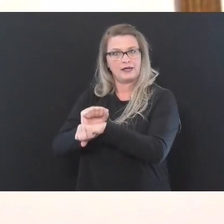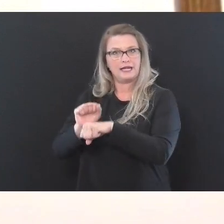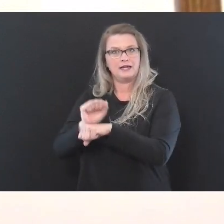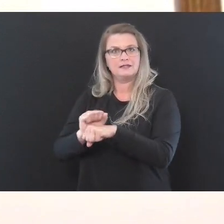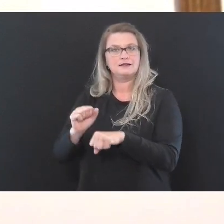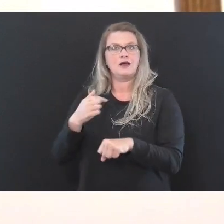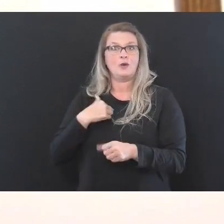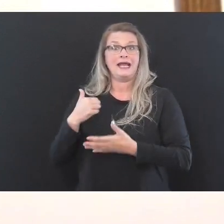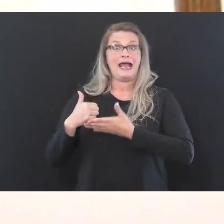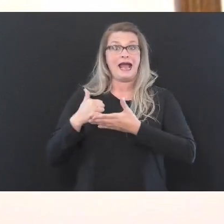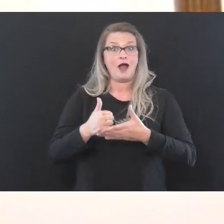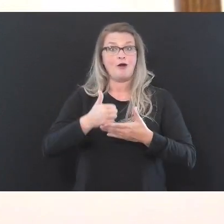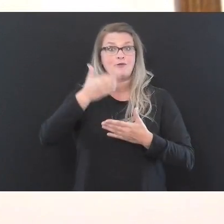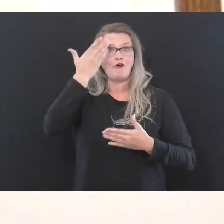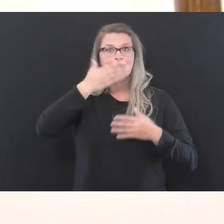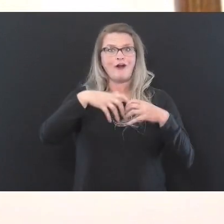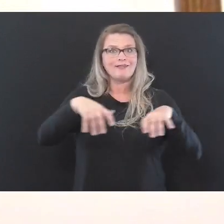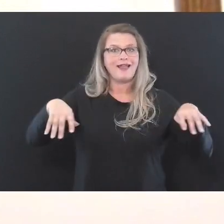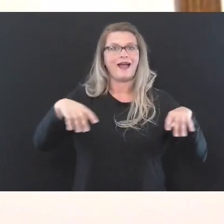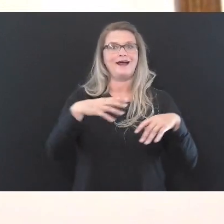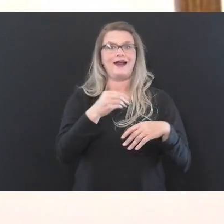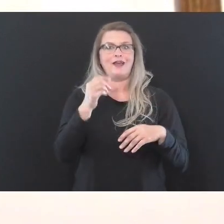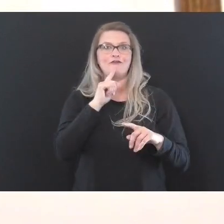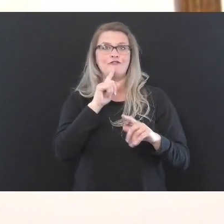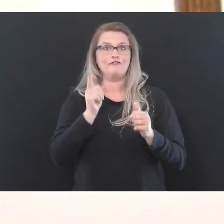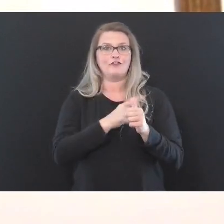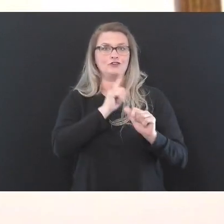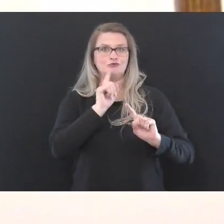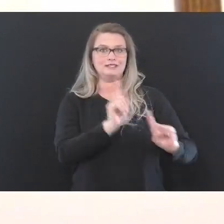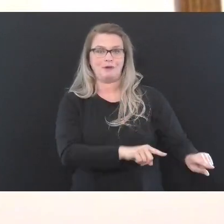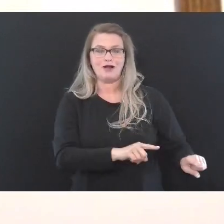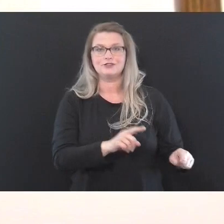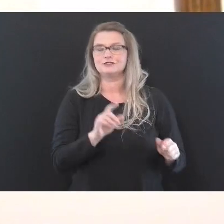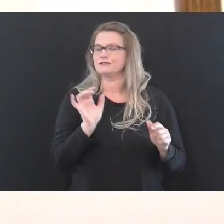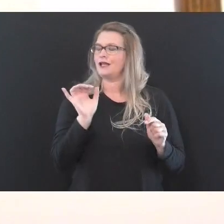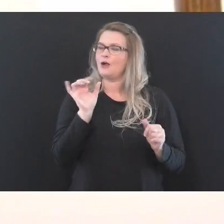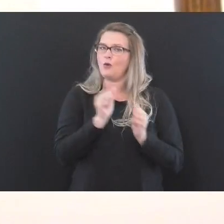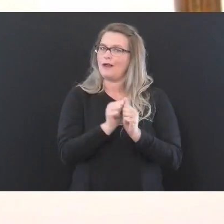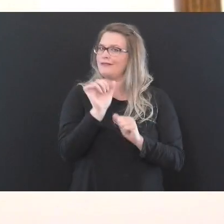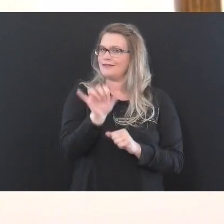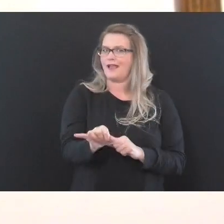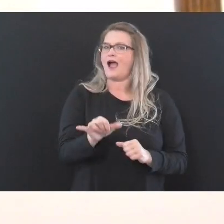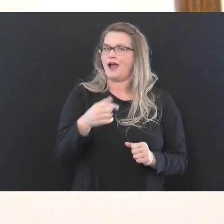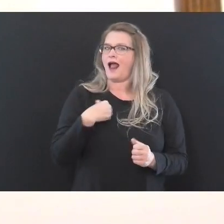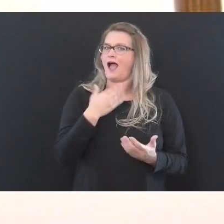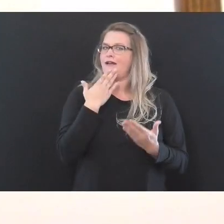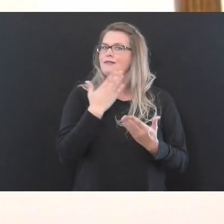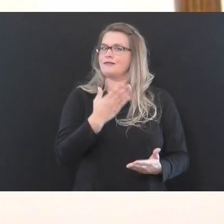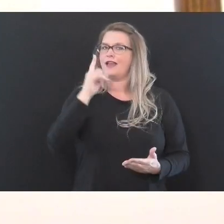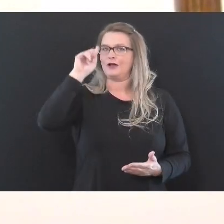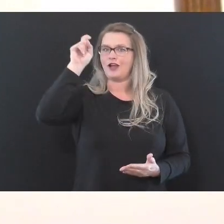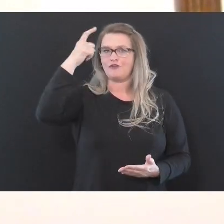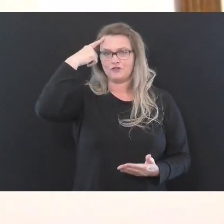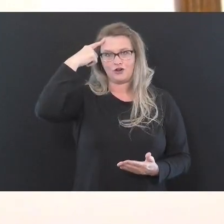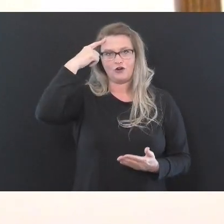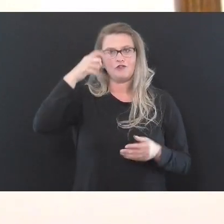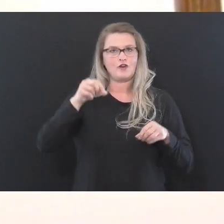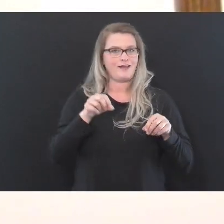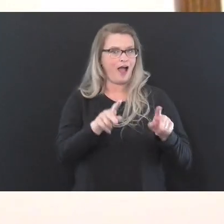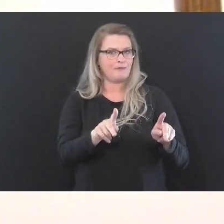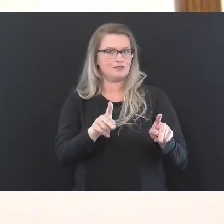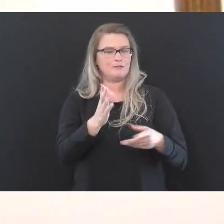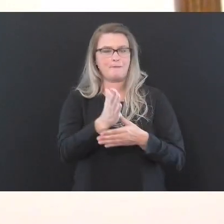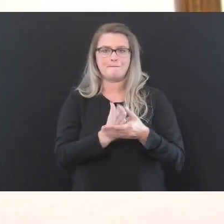frontline workers, our first responders, to do as well. So with that, I thank you, Governor, for the opportunity to be part of